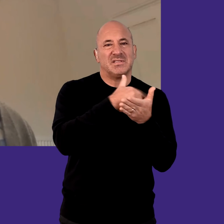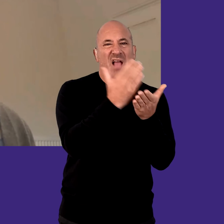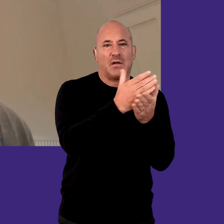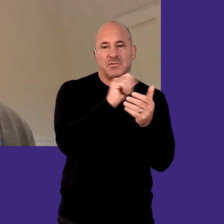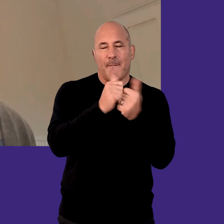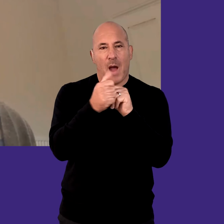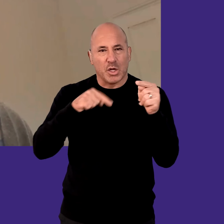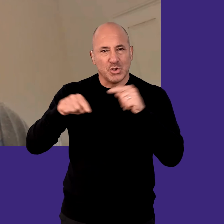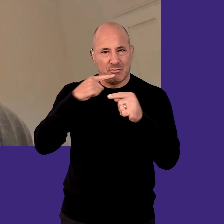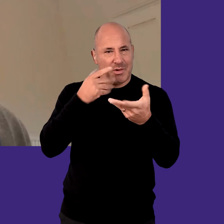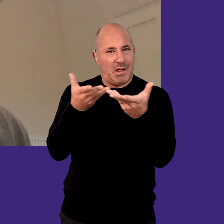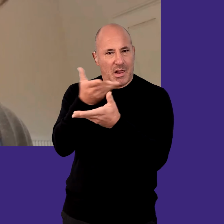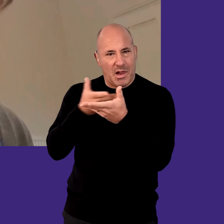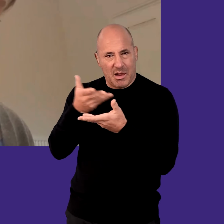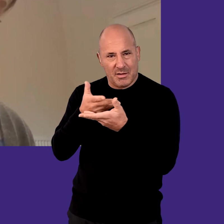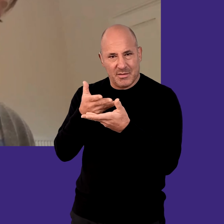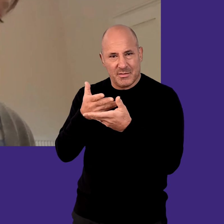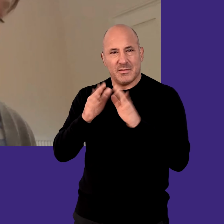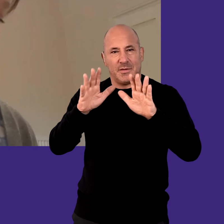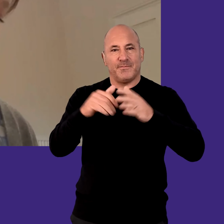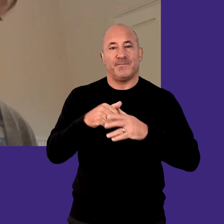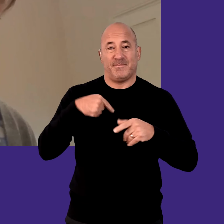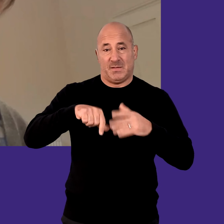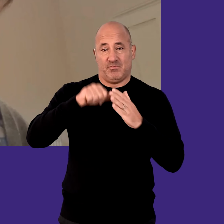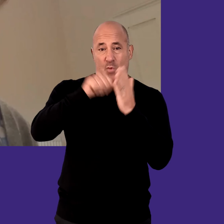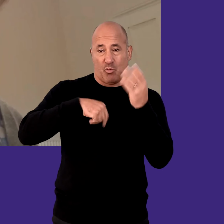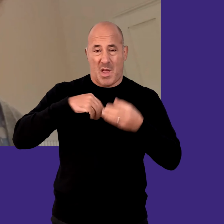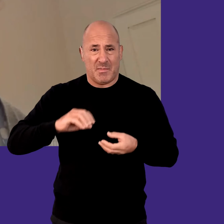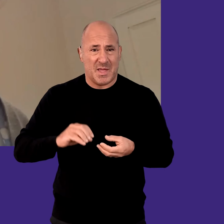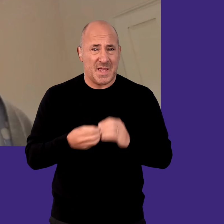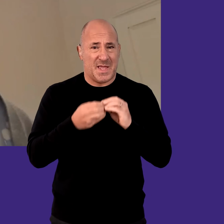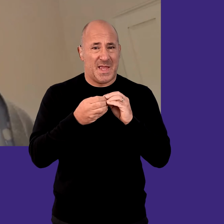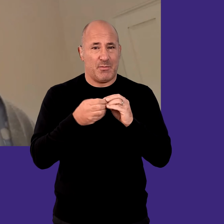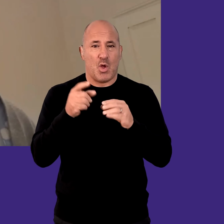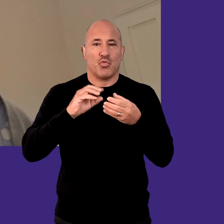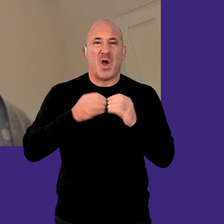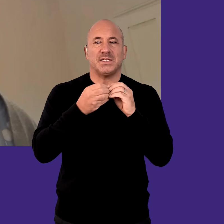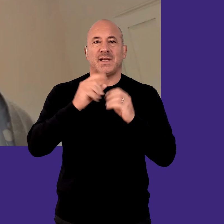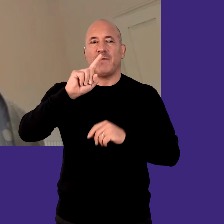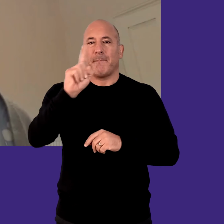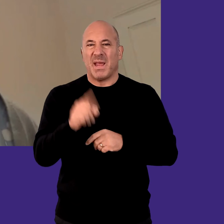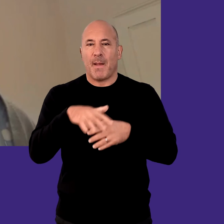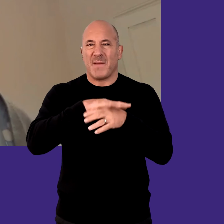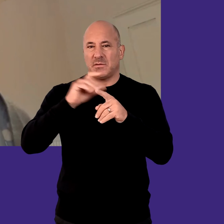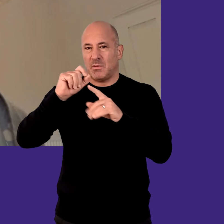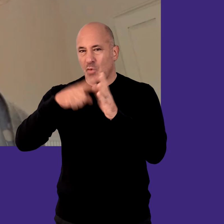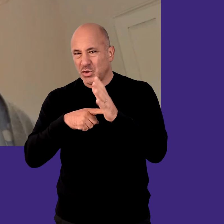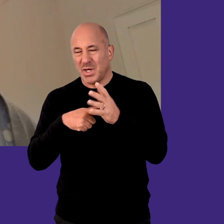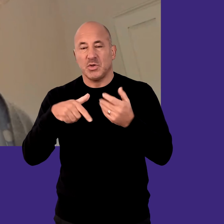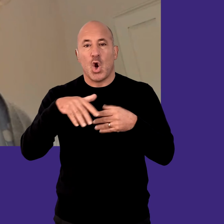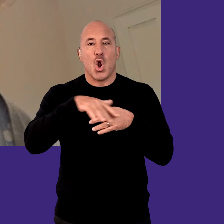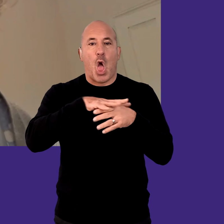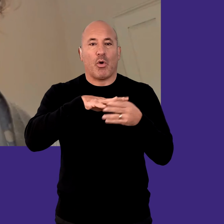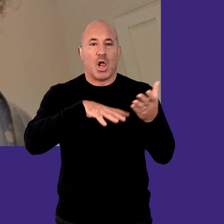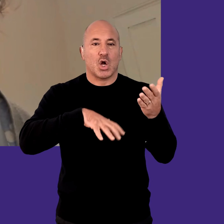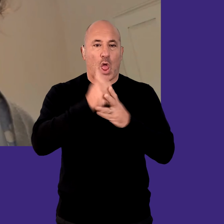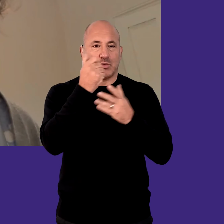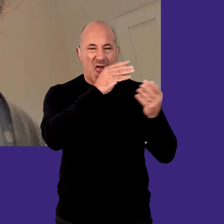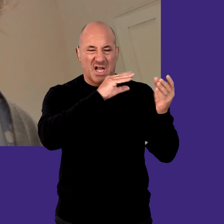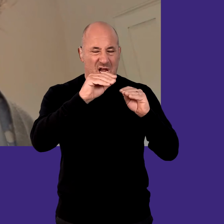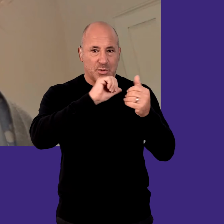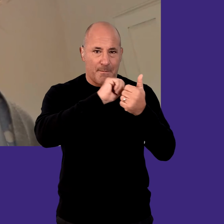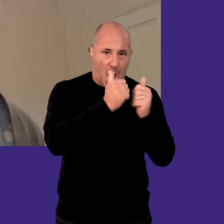own experiences of cross-sector partnerships. So when we were co-creating this program with representatives from Creative People